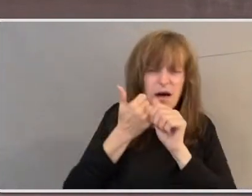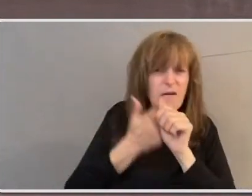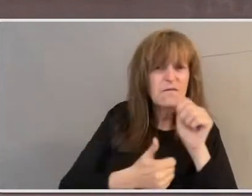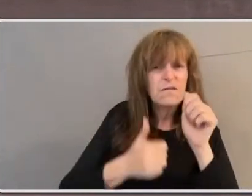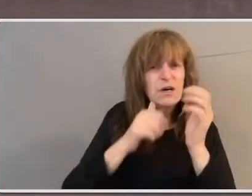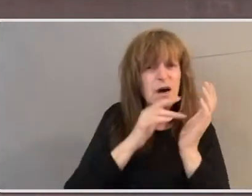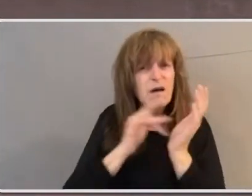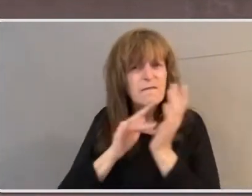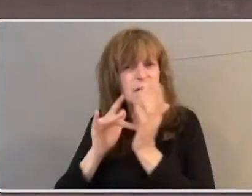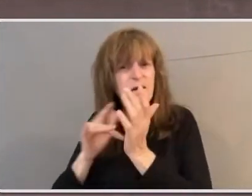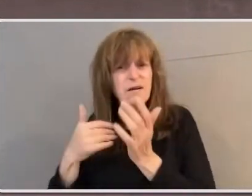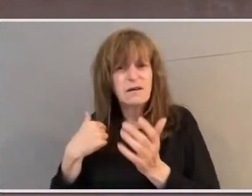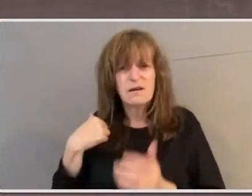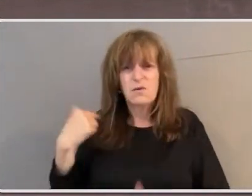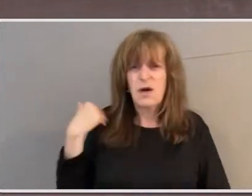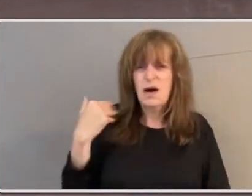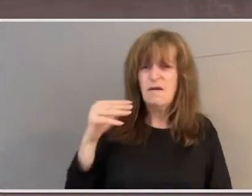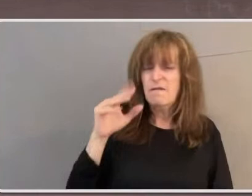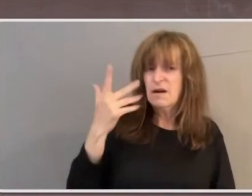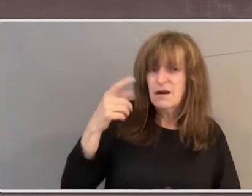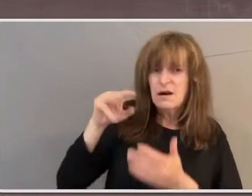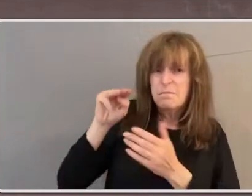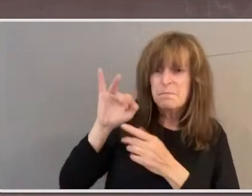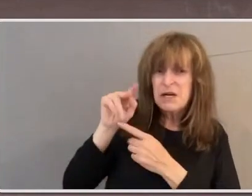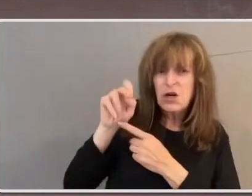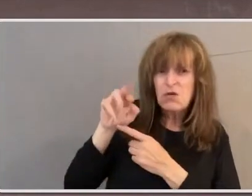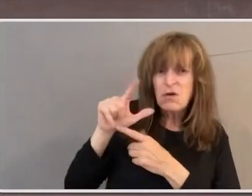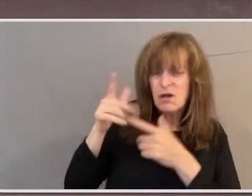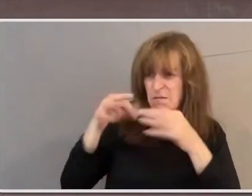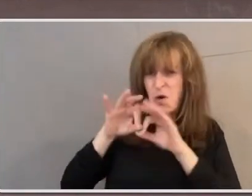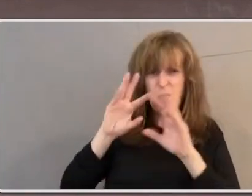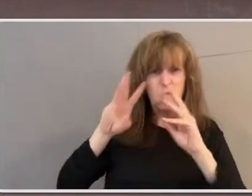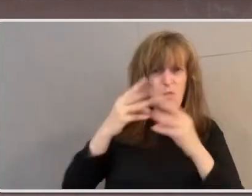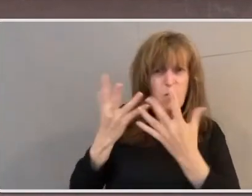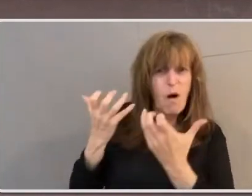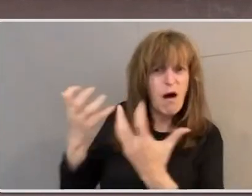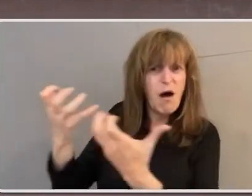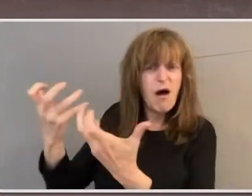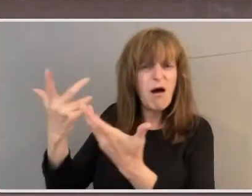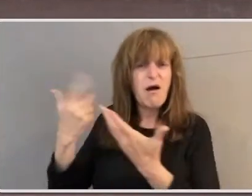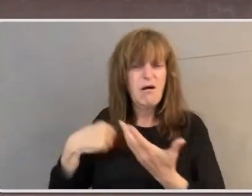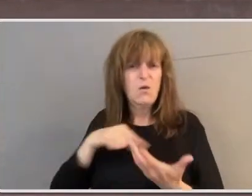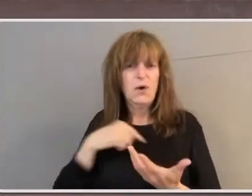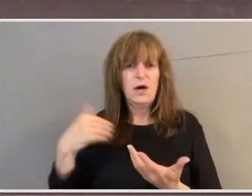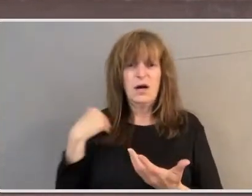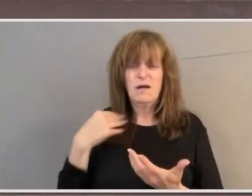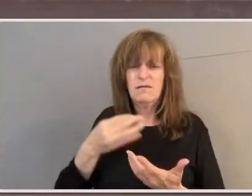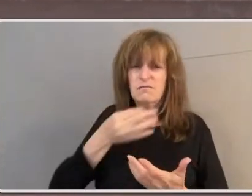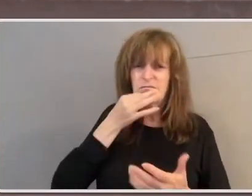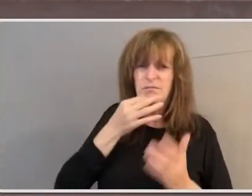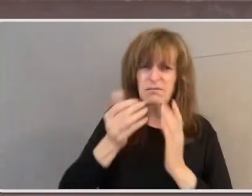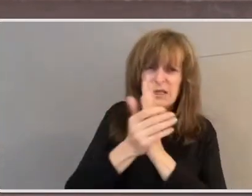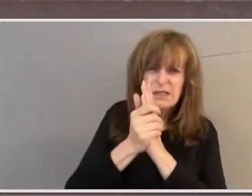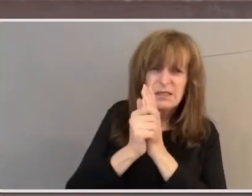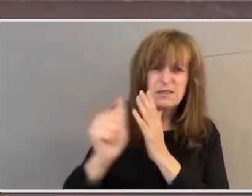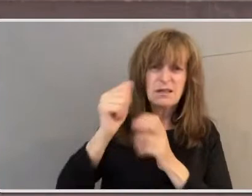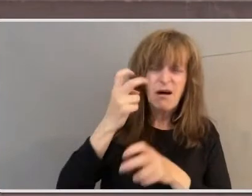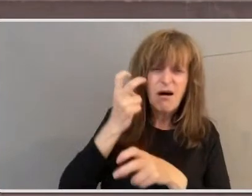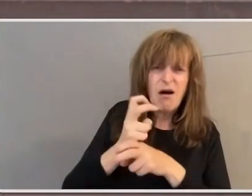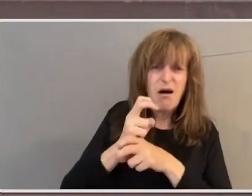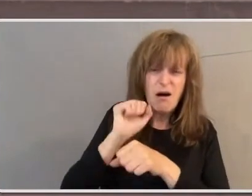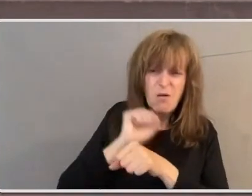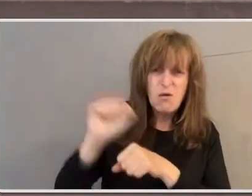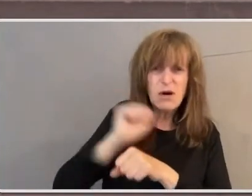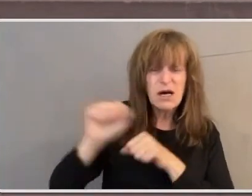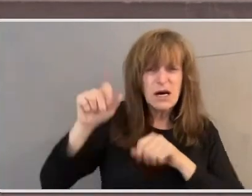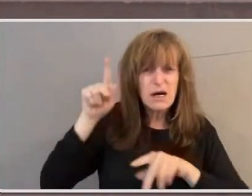after. We have the most talented, hardworking people, and most importantly, we have a positive vision.